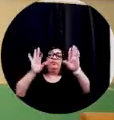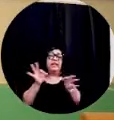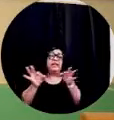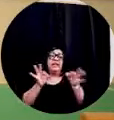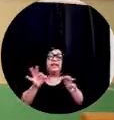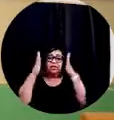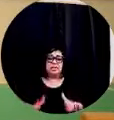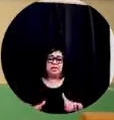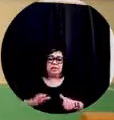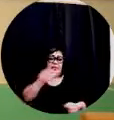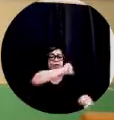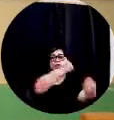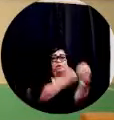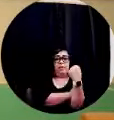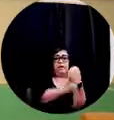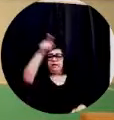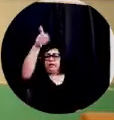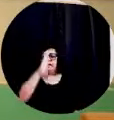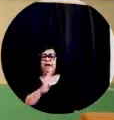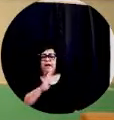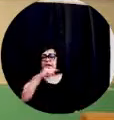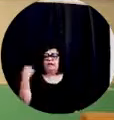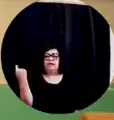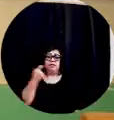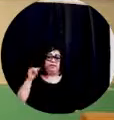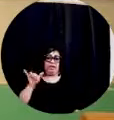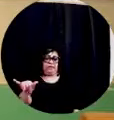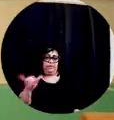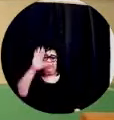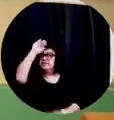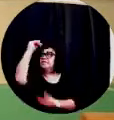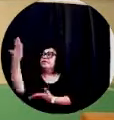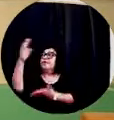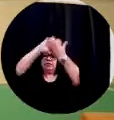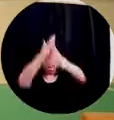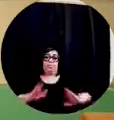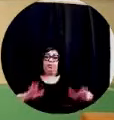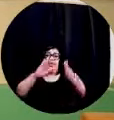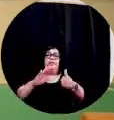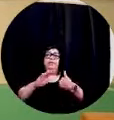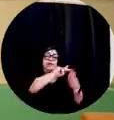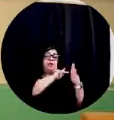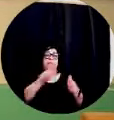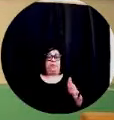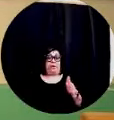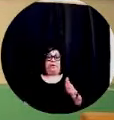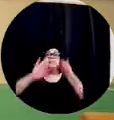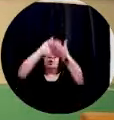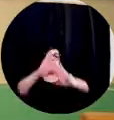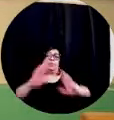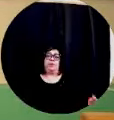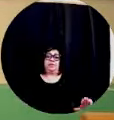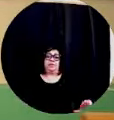the Everlasting Father, the Prince of Peace. Huh? Cheer